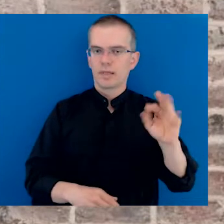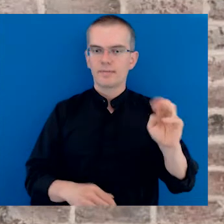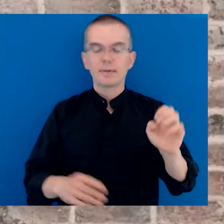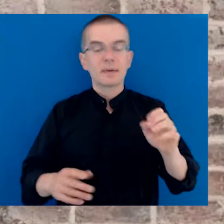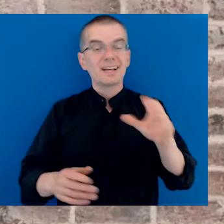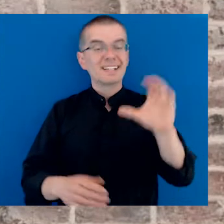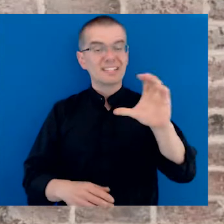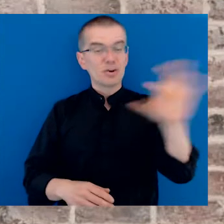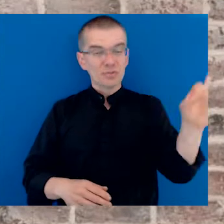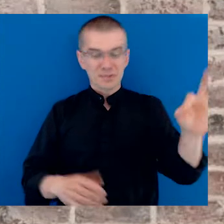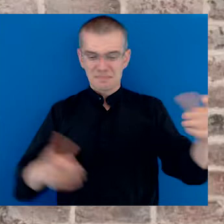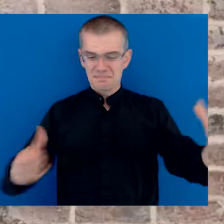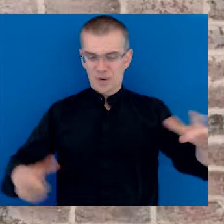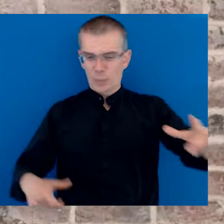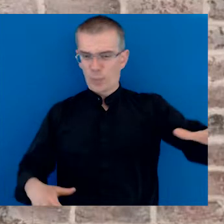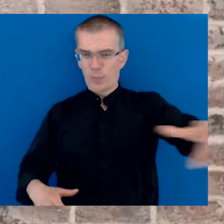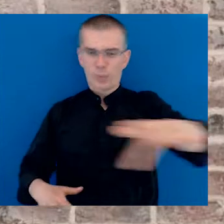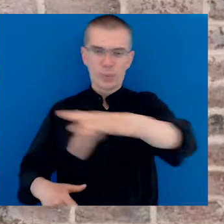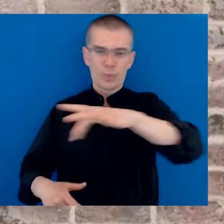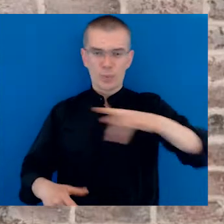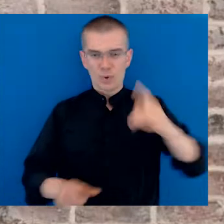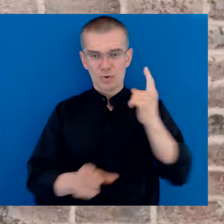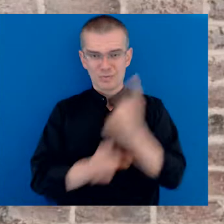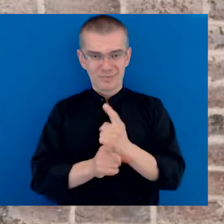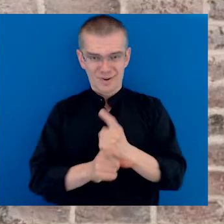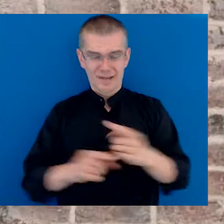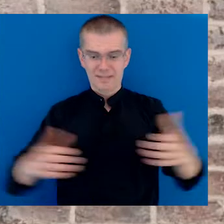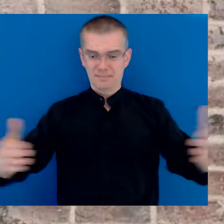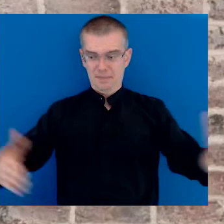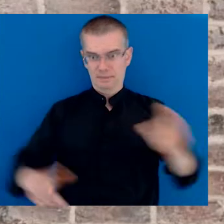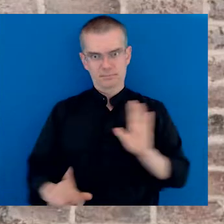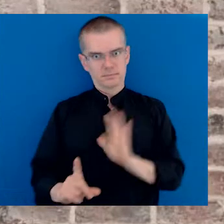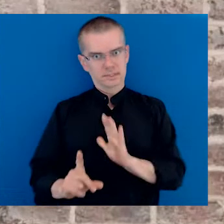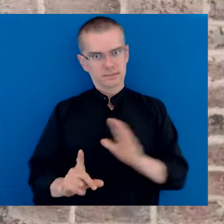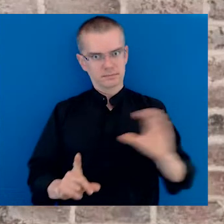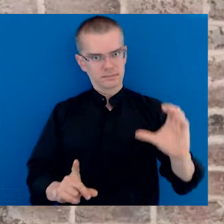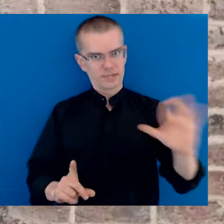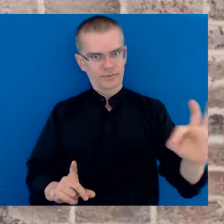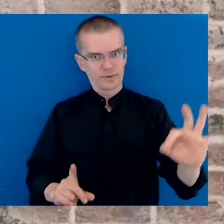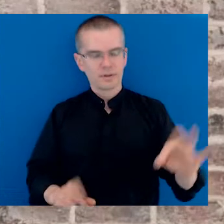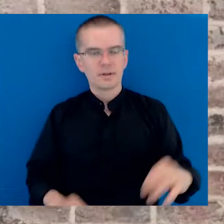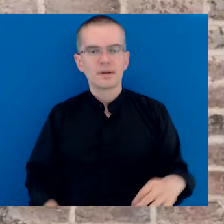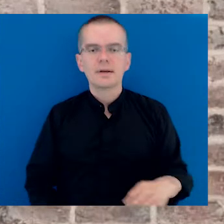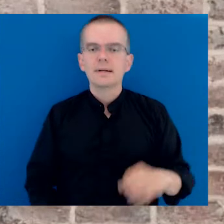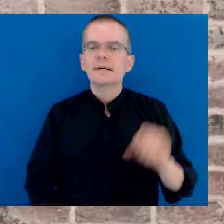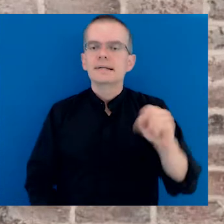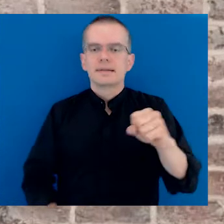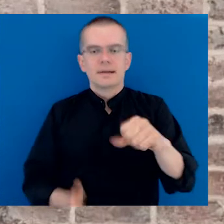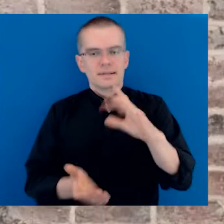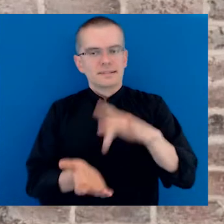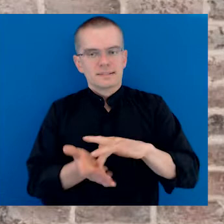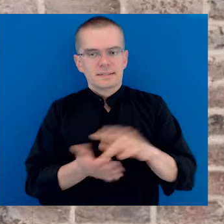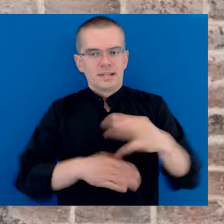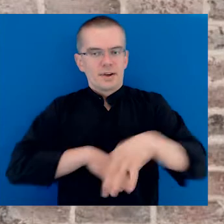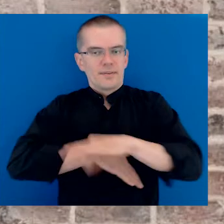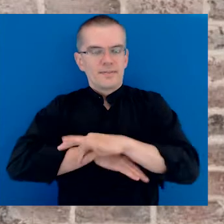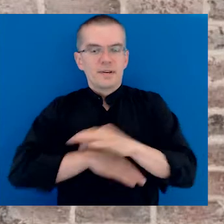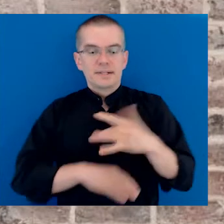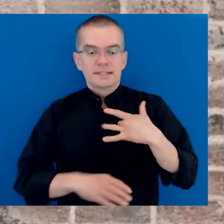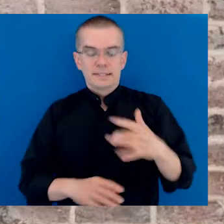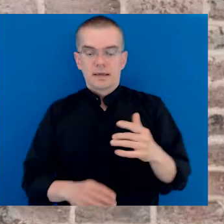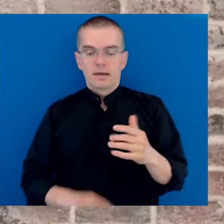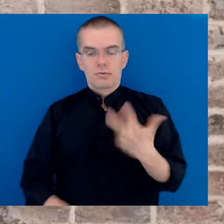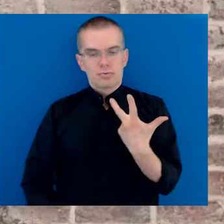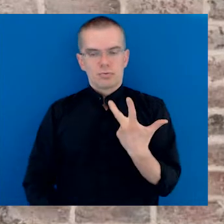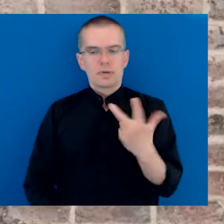field, and that's a big area to cover, right? Center field is tough. Yeah, and generally, at least one